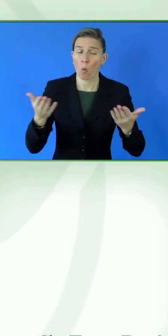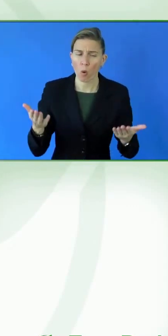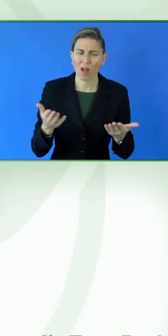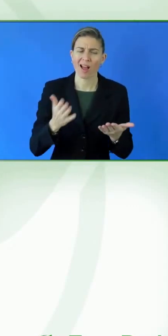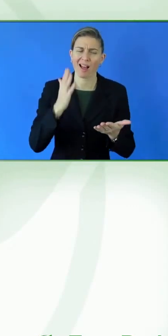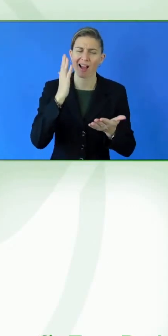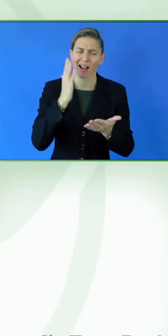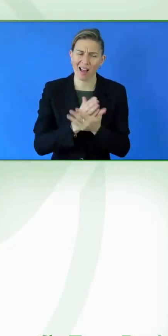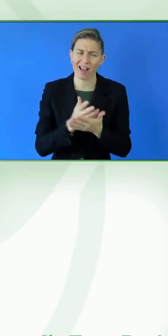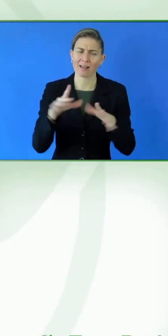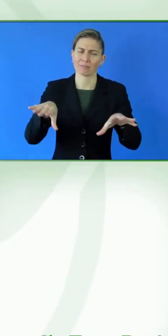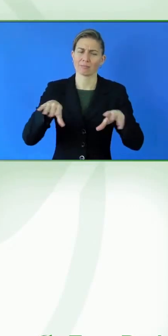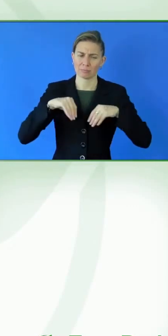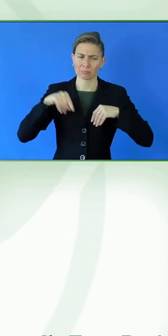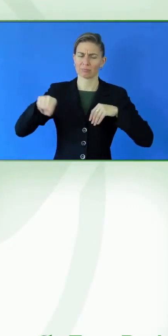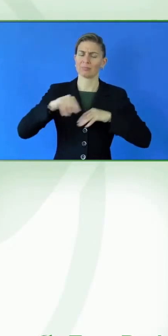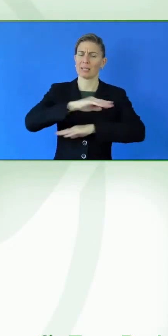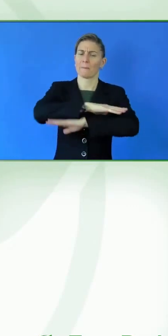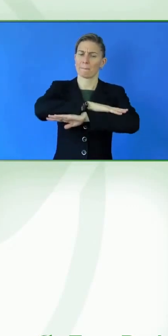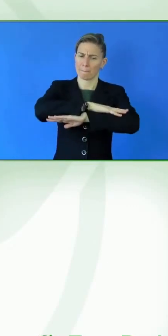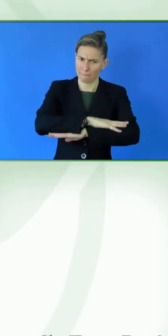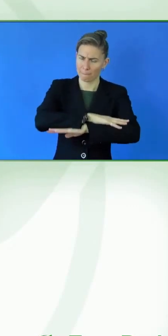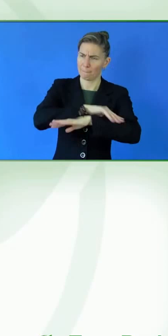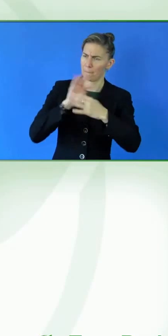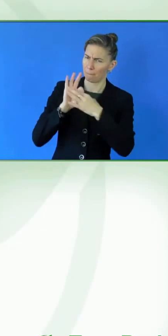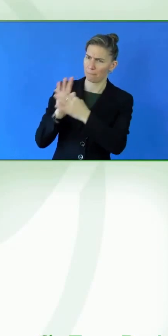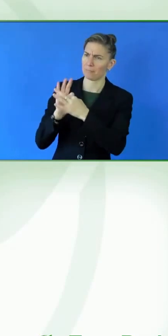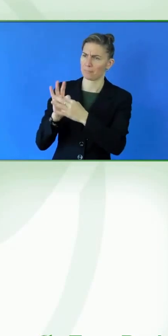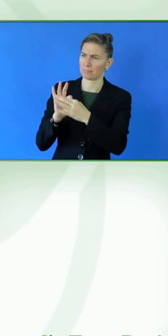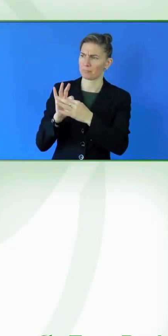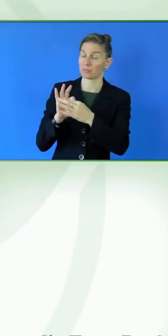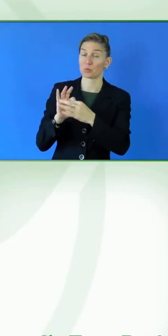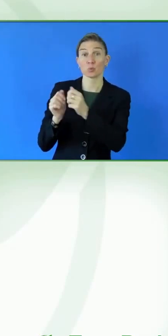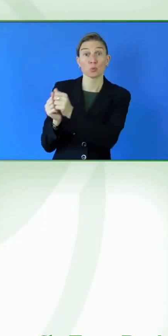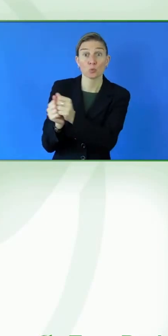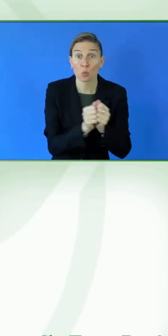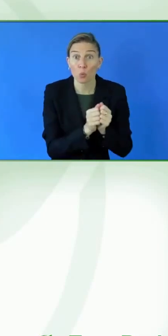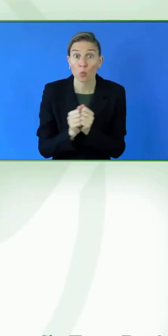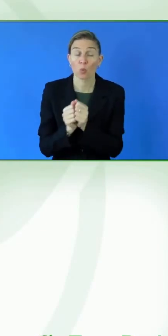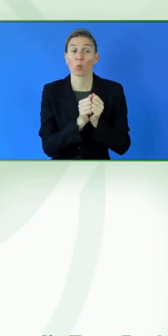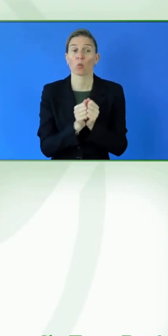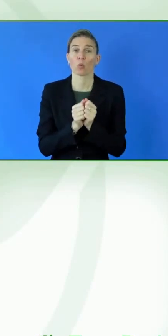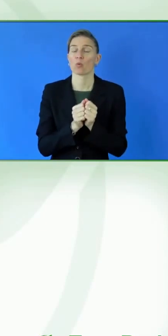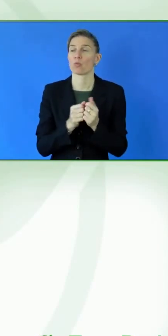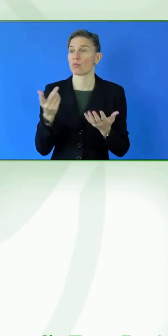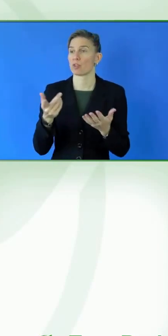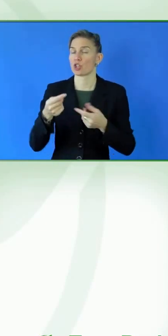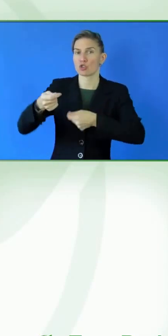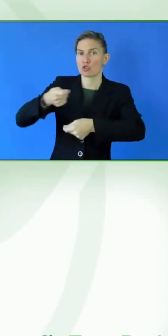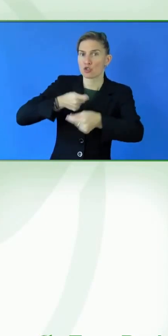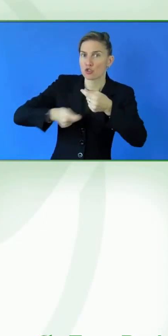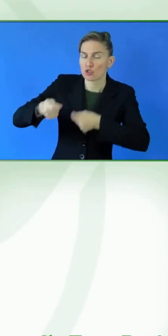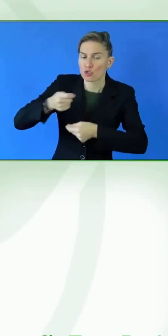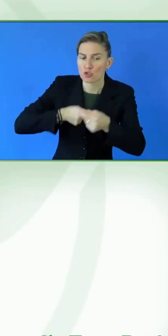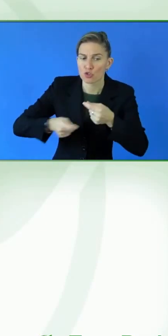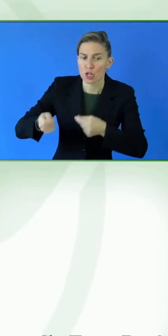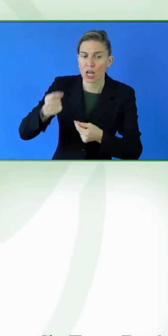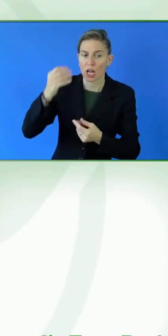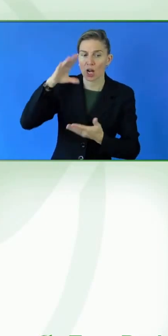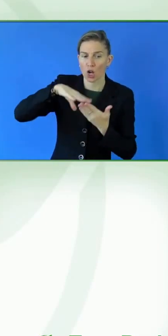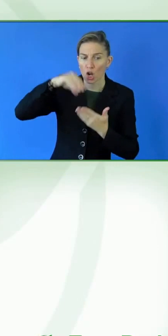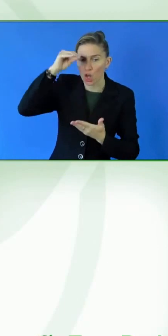to amplify and accelerate together training, learning, development, thought leadership tools,